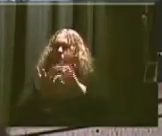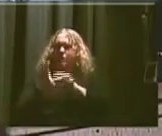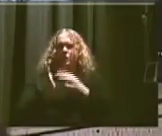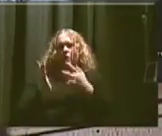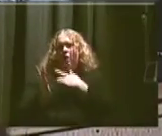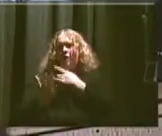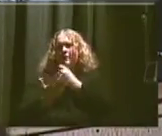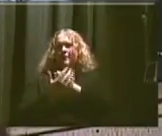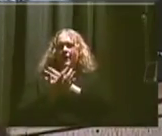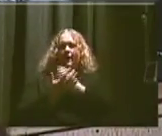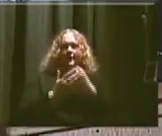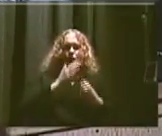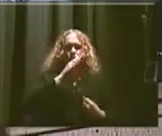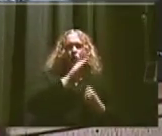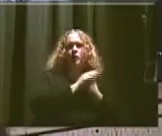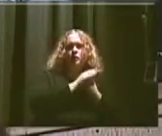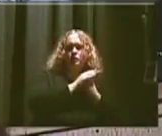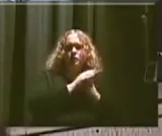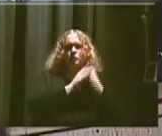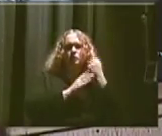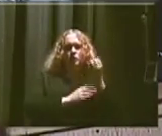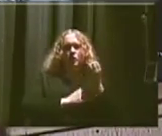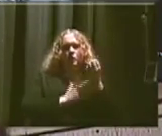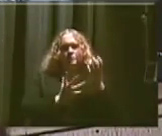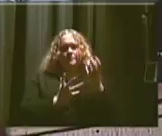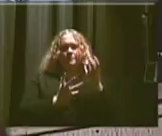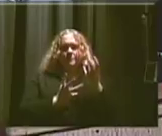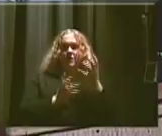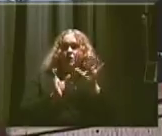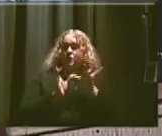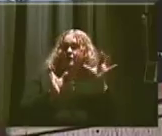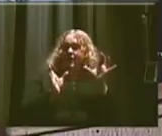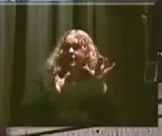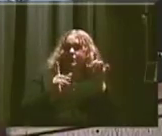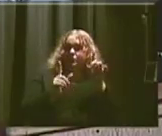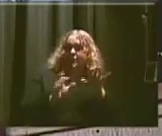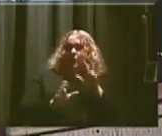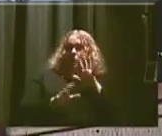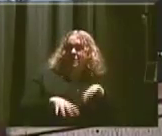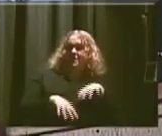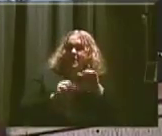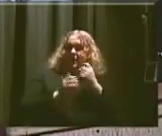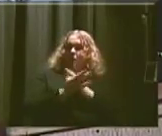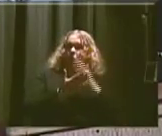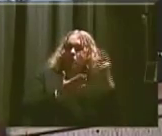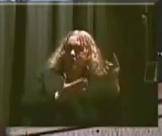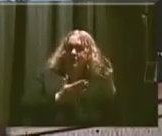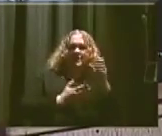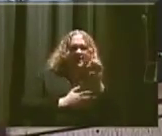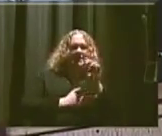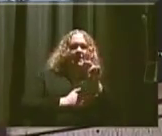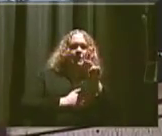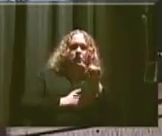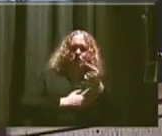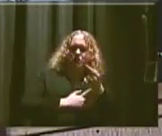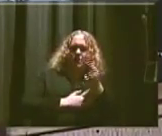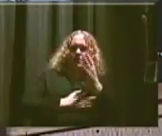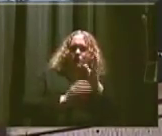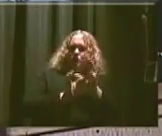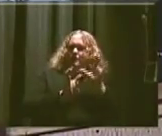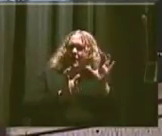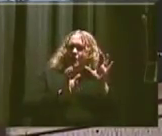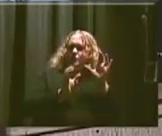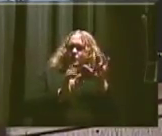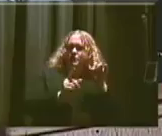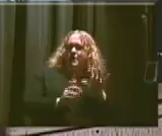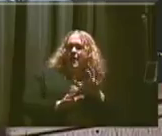will be taken in a week, and EKG will help me in my future because I want to be a neurologist. But I feel like that